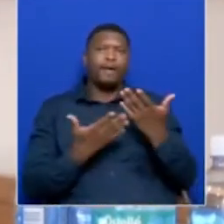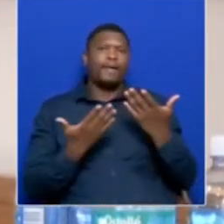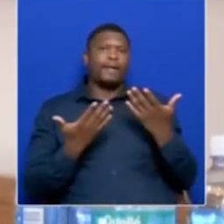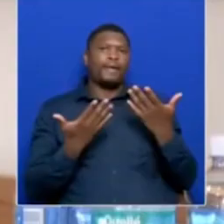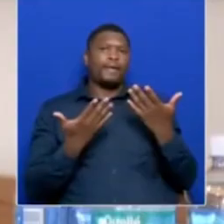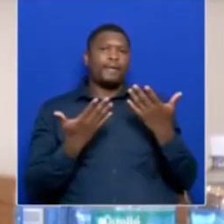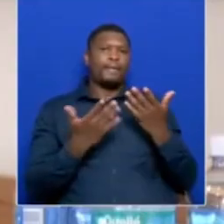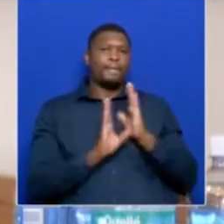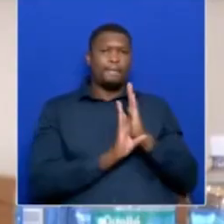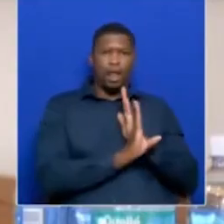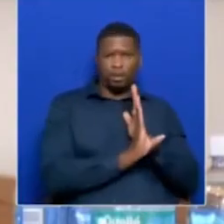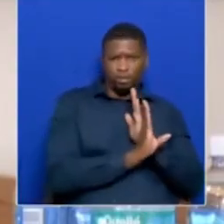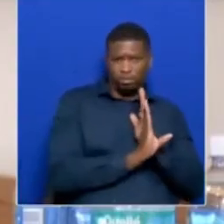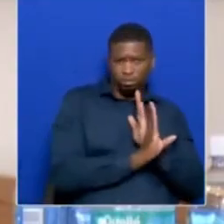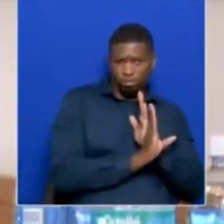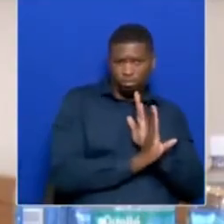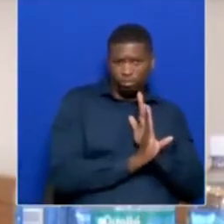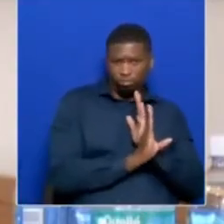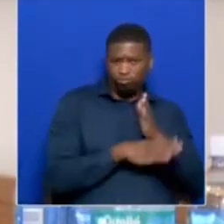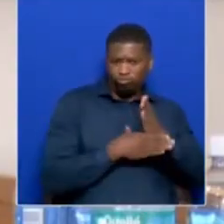2013.